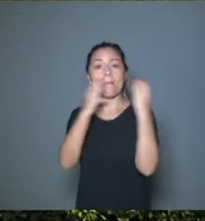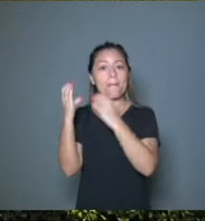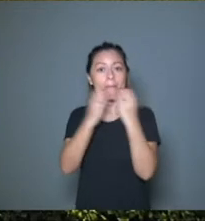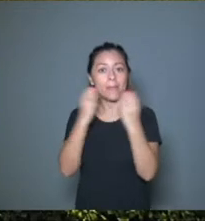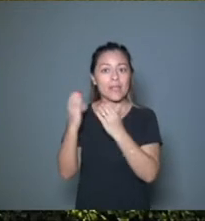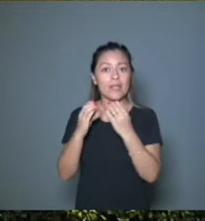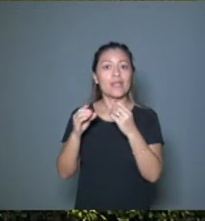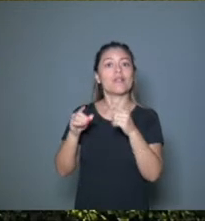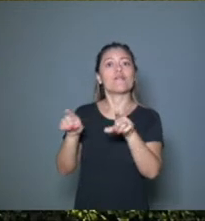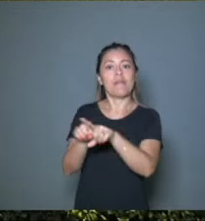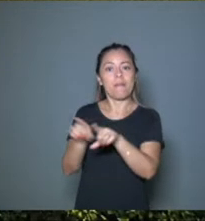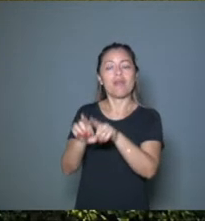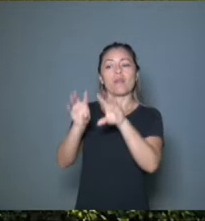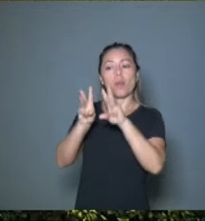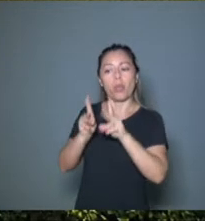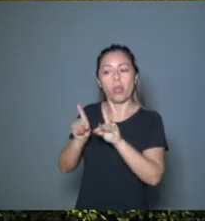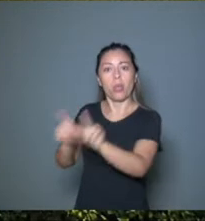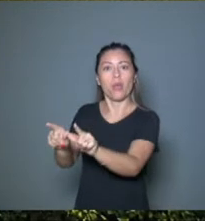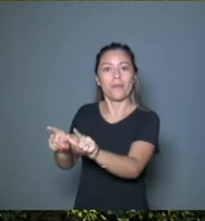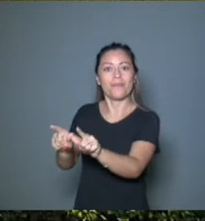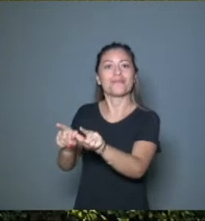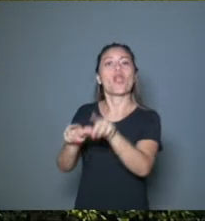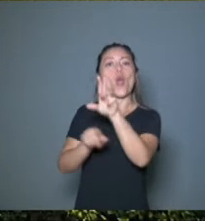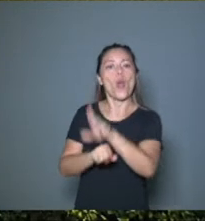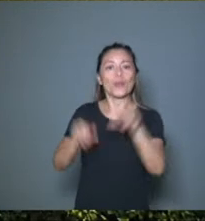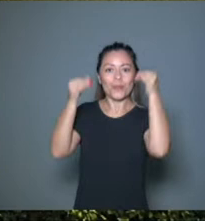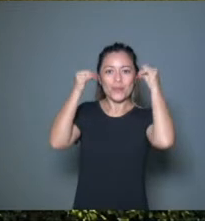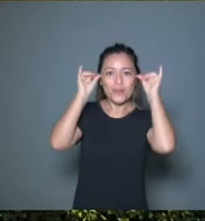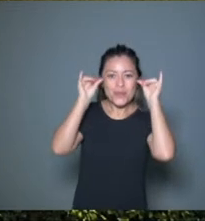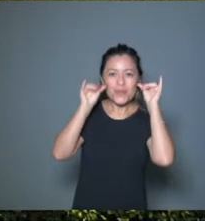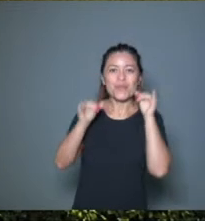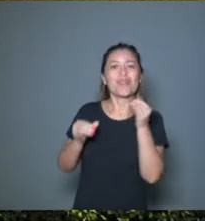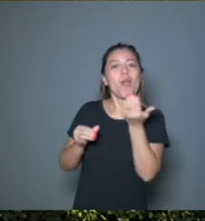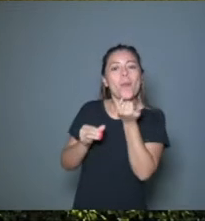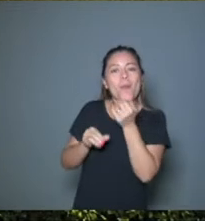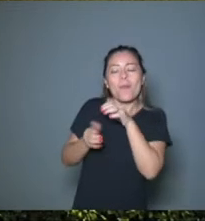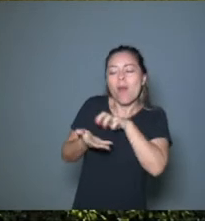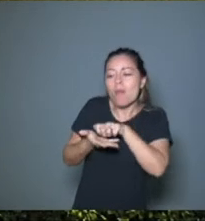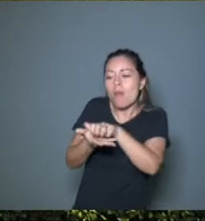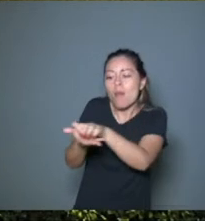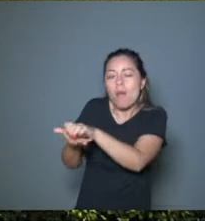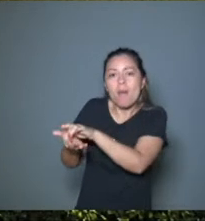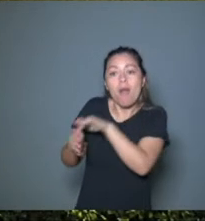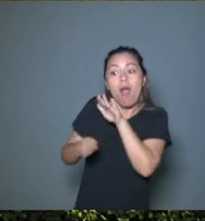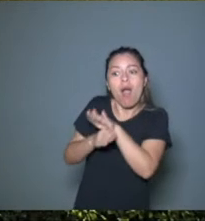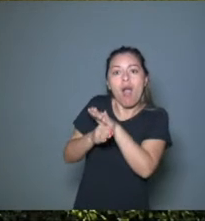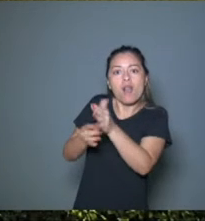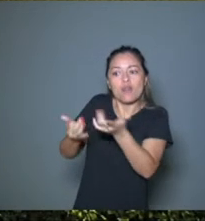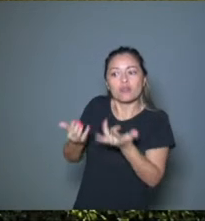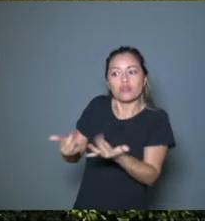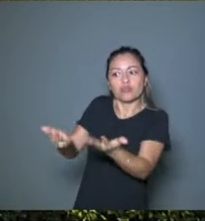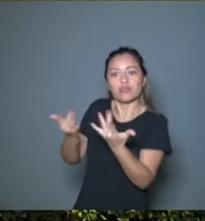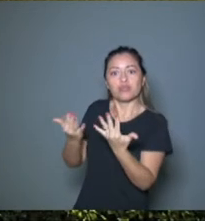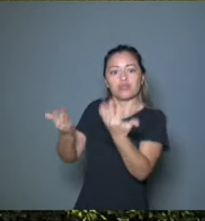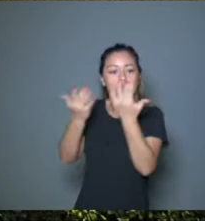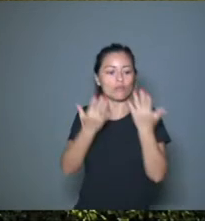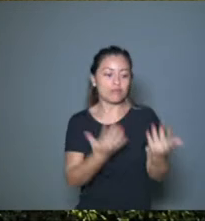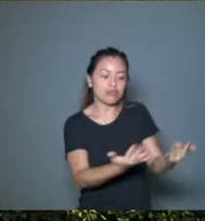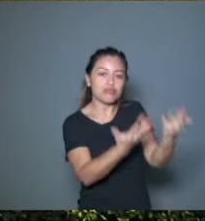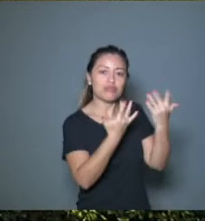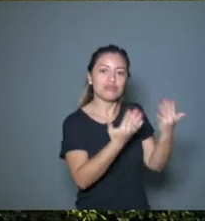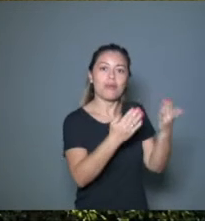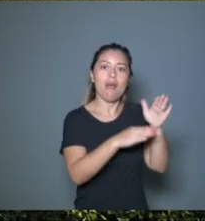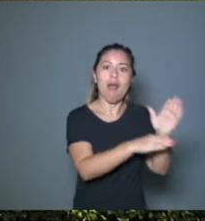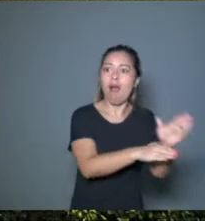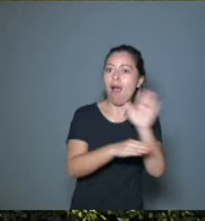corn, brachiaria in the middle of the corn, and then cattle can graze on that land. So that's